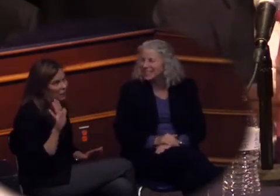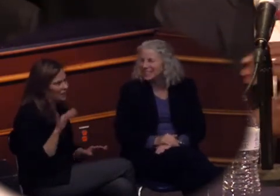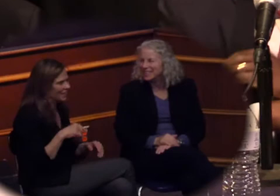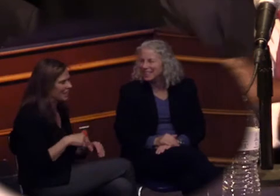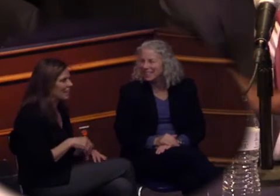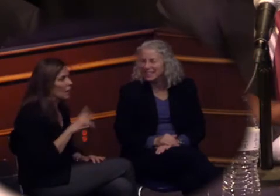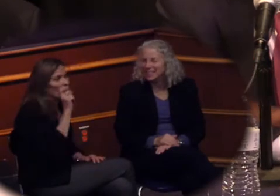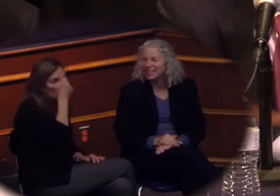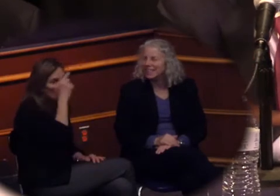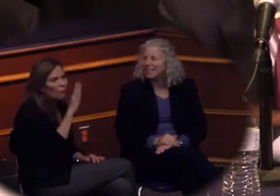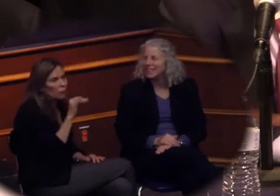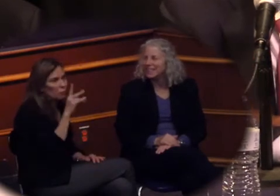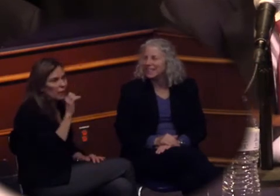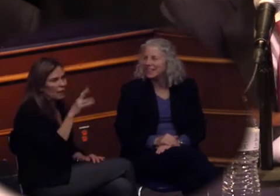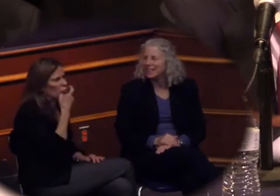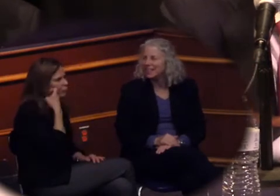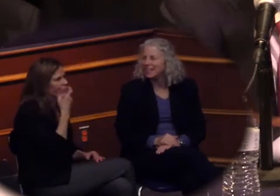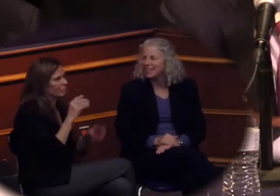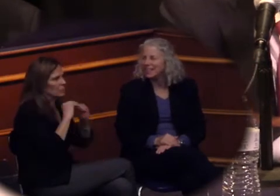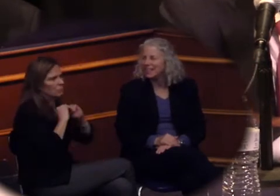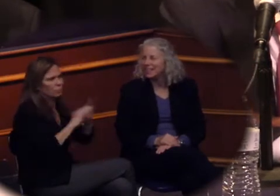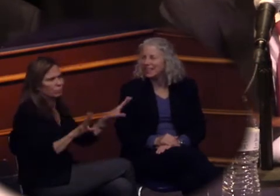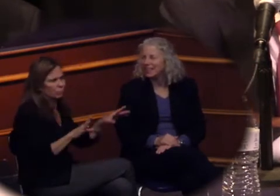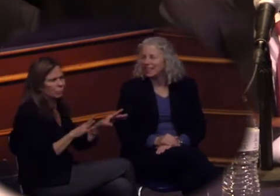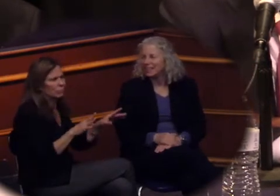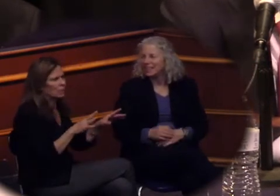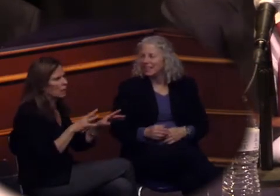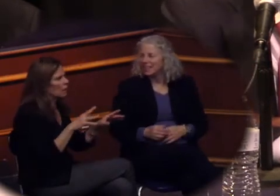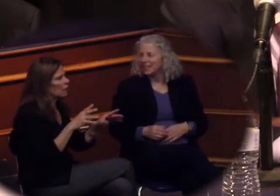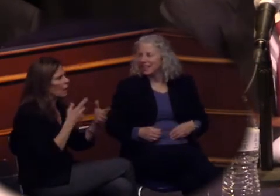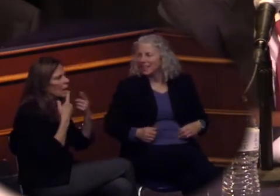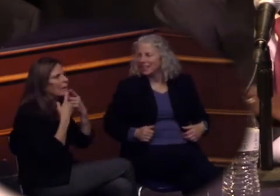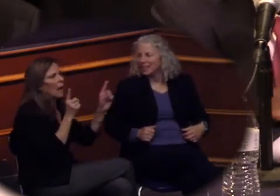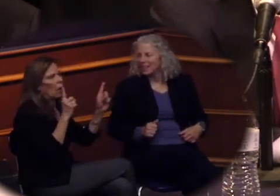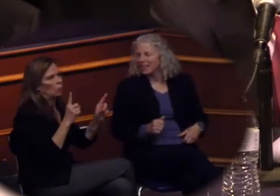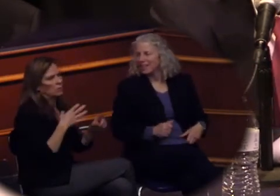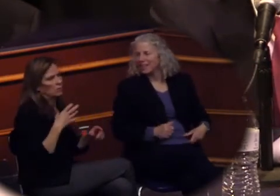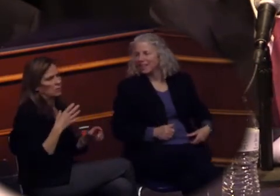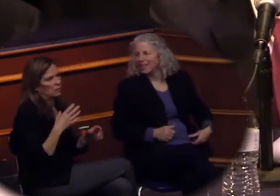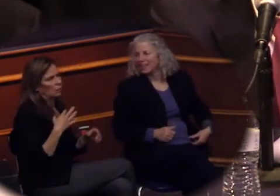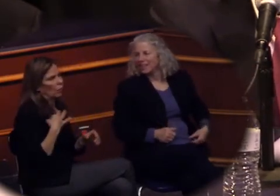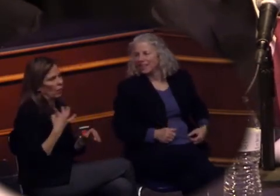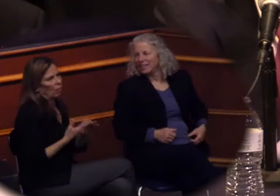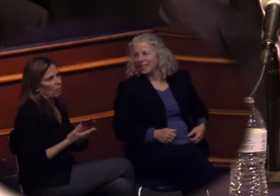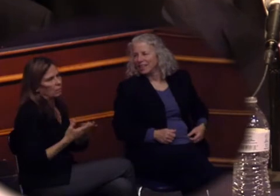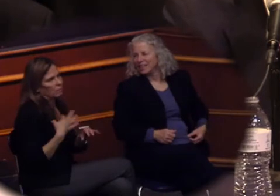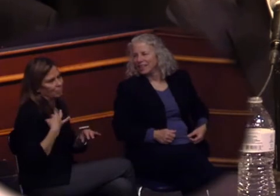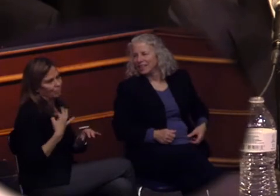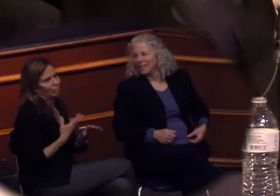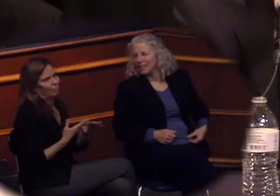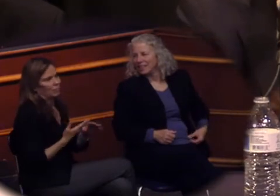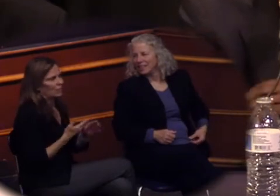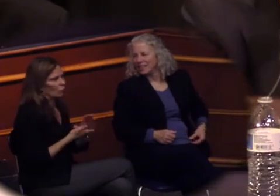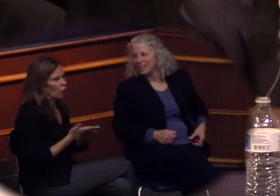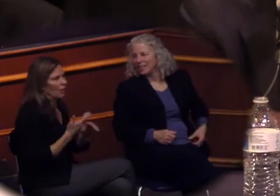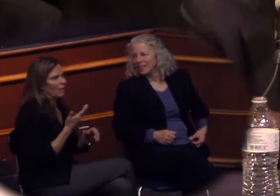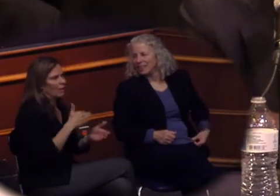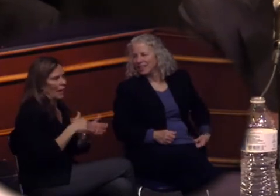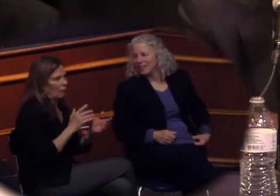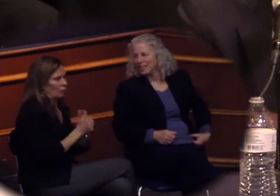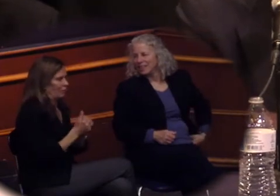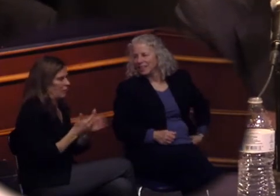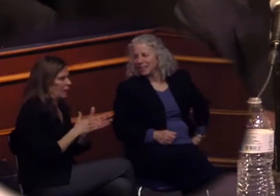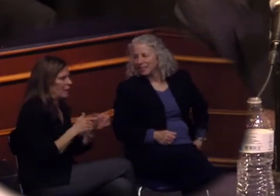Governor Baker put out a press release last November announcing his reelection, and there were three areas he said he was successful on